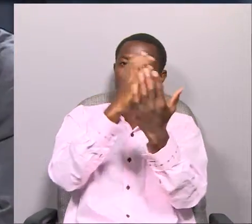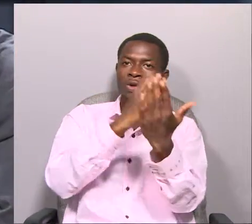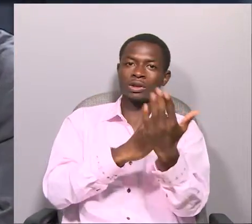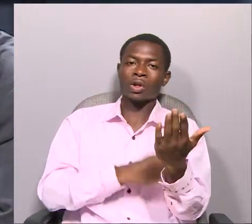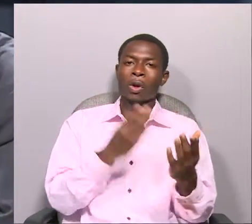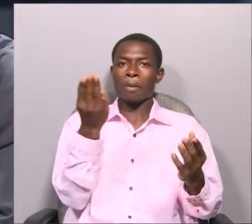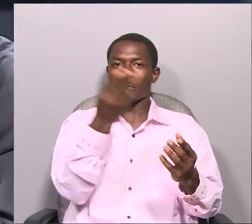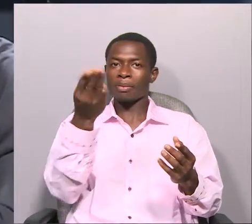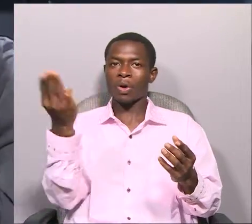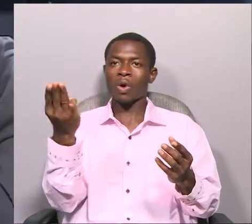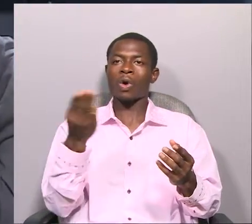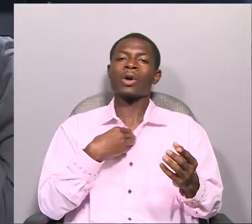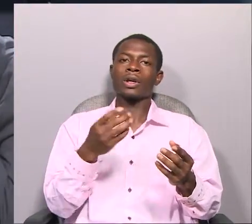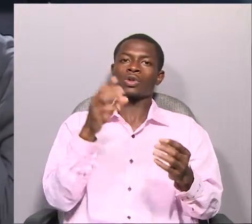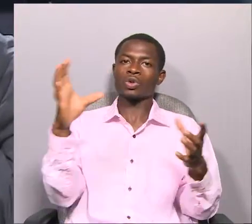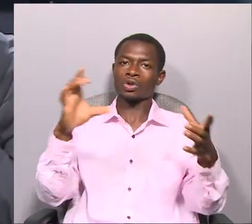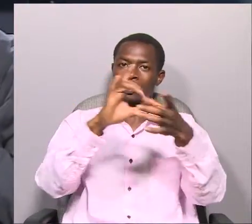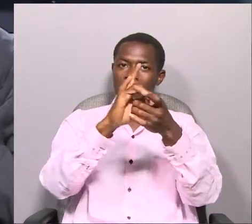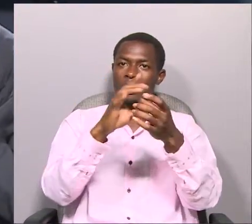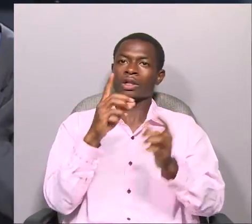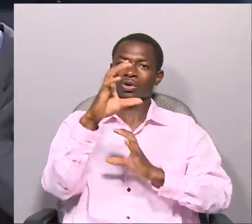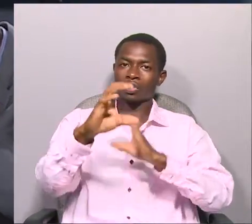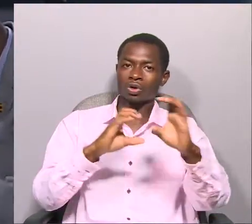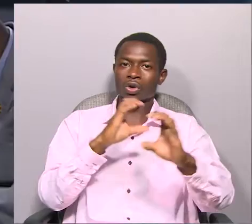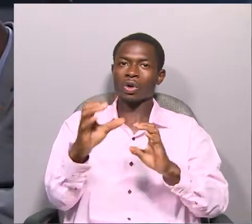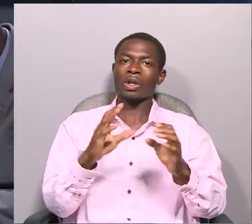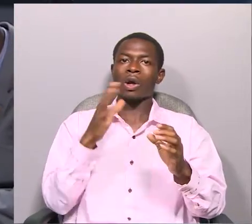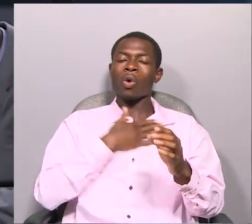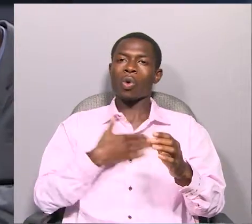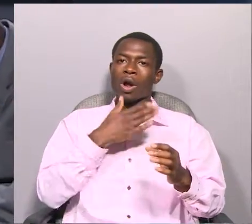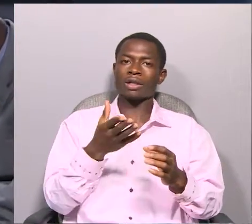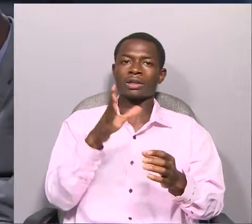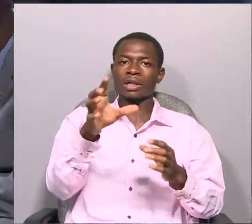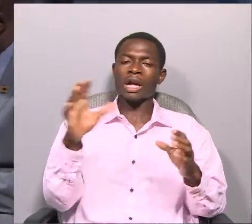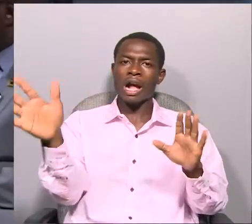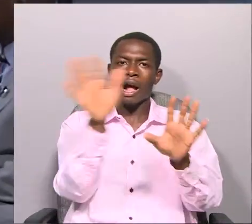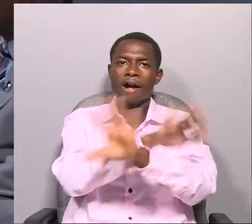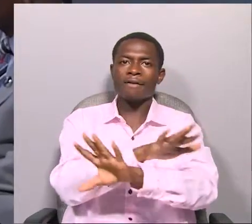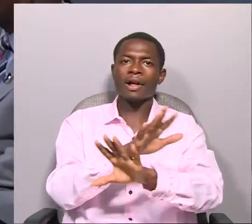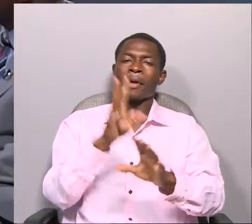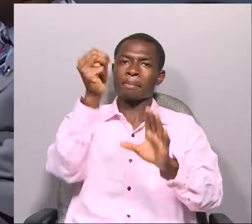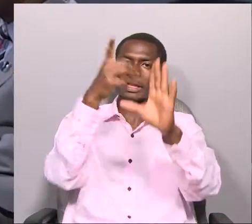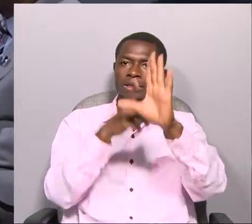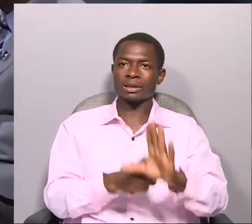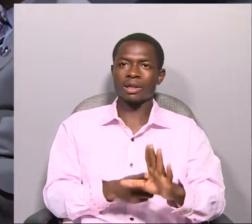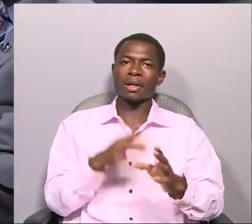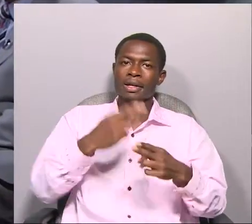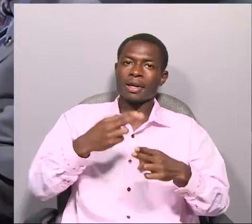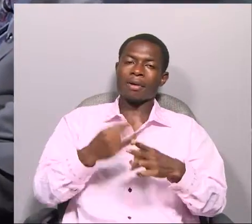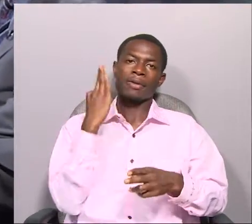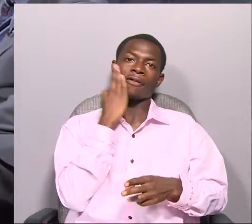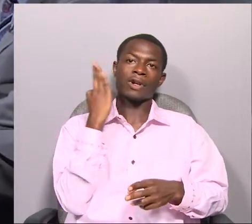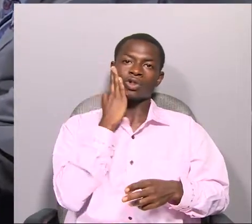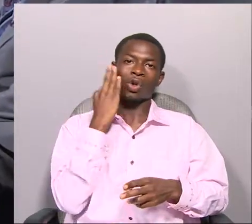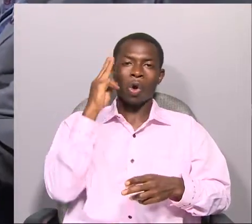country's population to interact with key decision makers, in this case, government ministers. My name is Farai Mwakutuya.